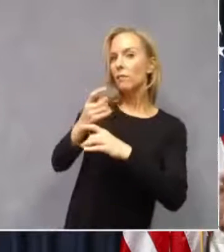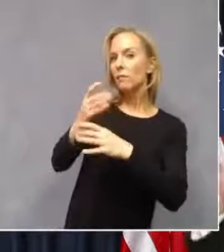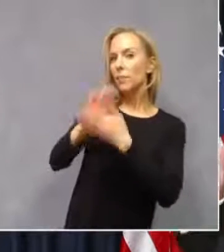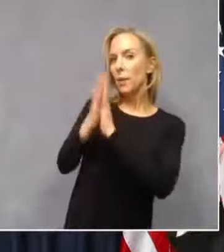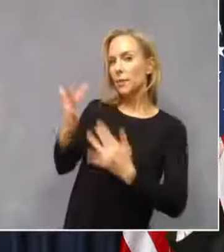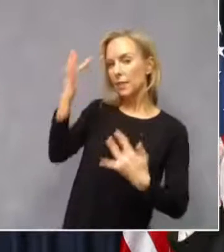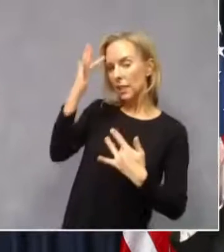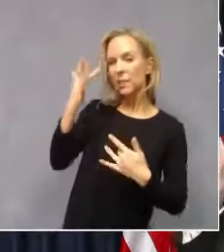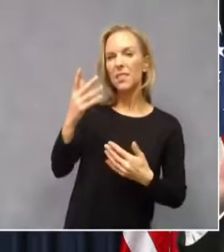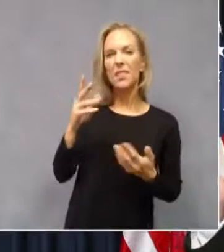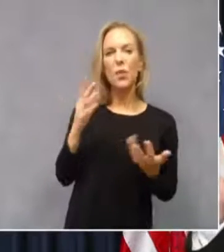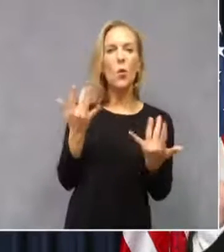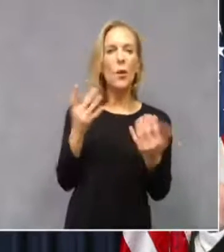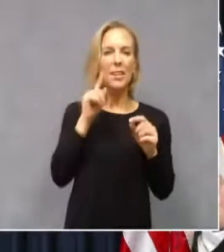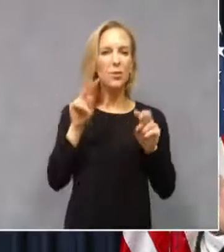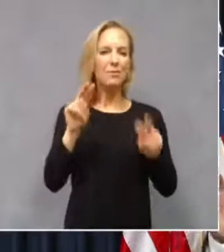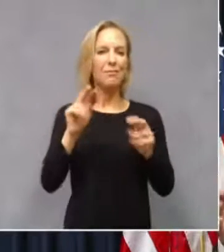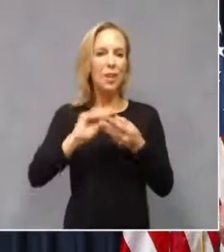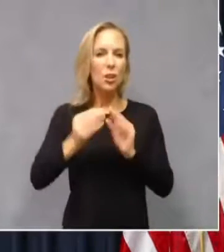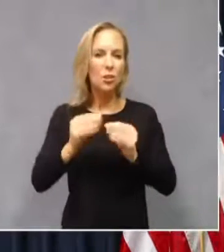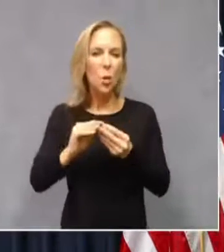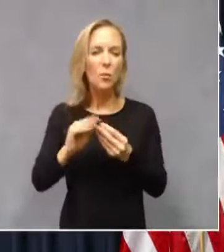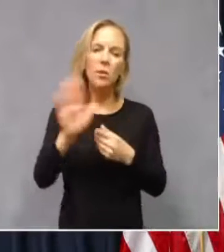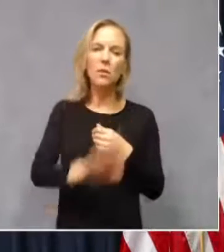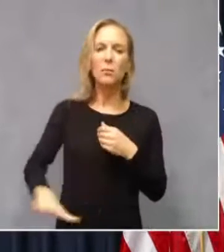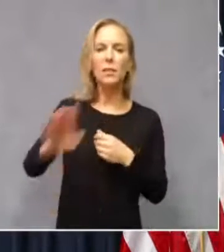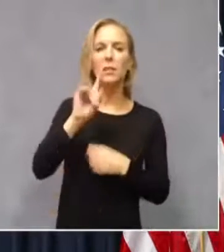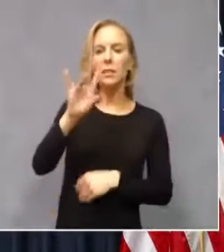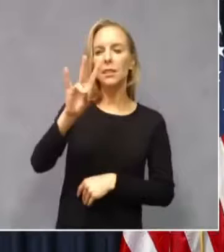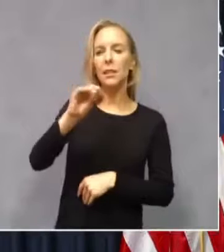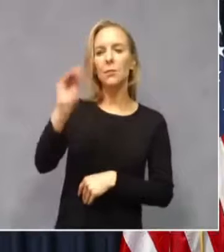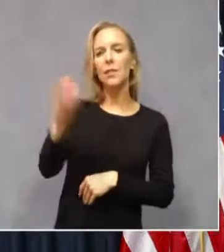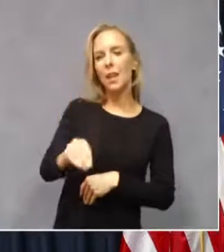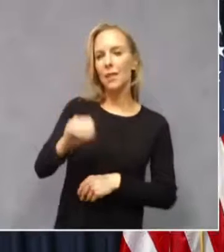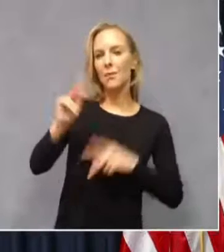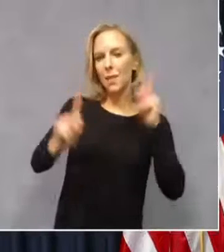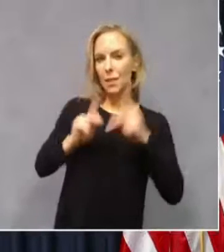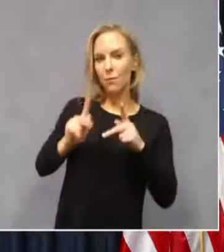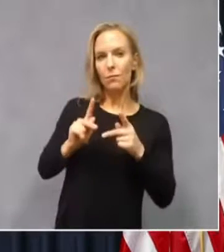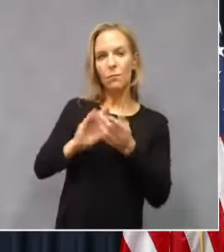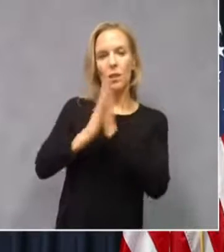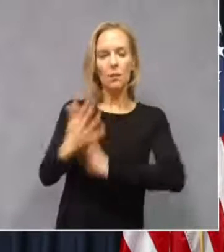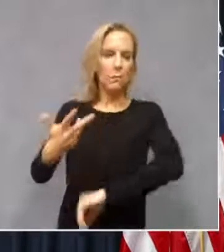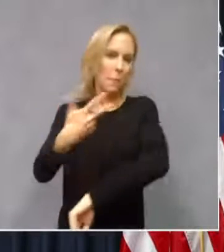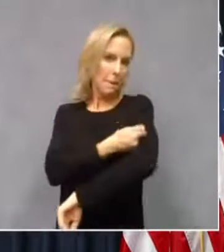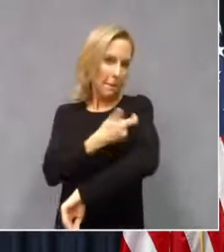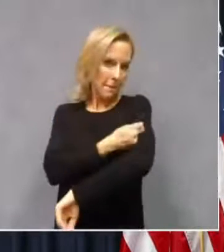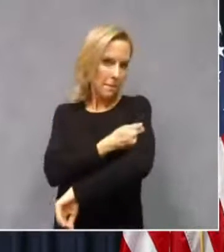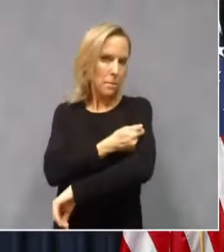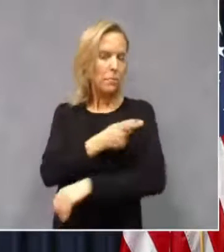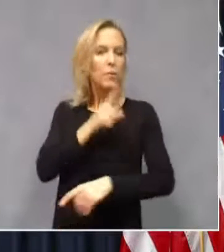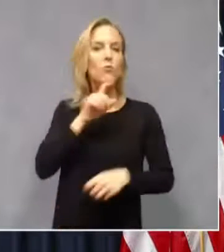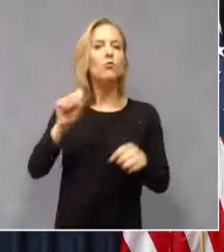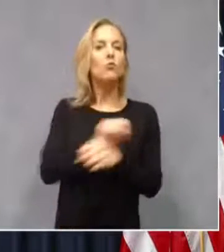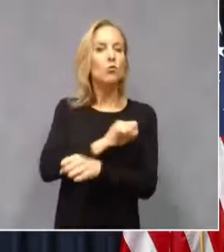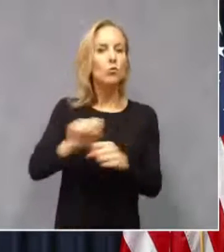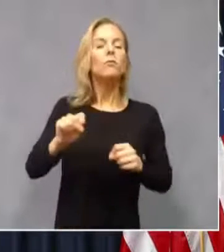they say nationally, we need to get at least 70% of the population vaccinated to truly make a